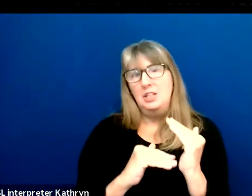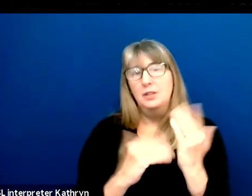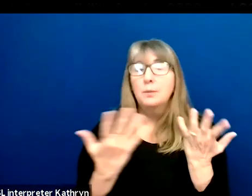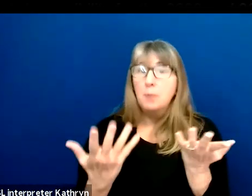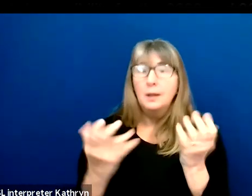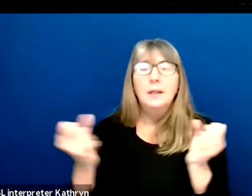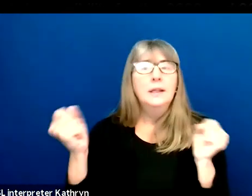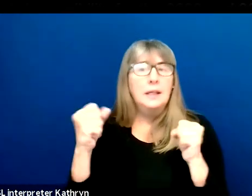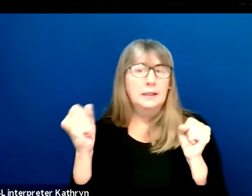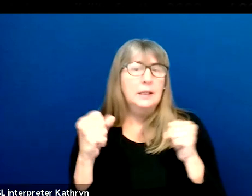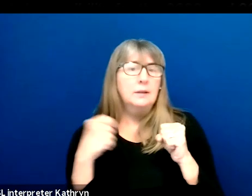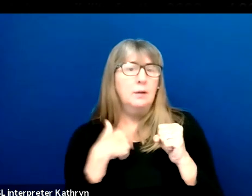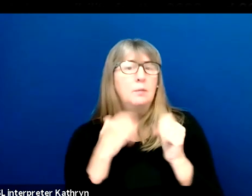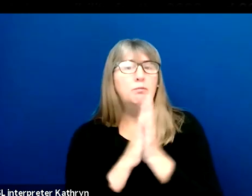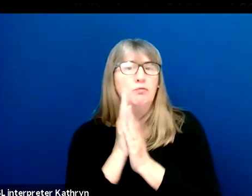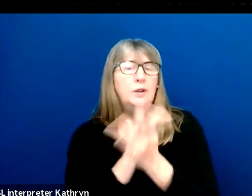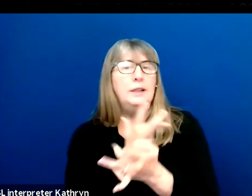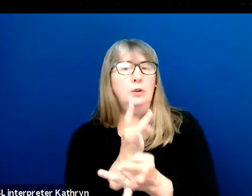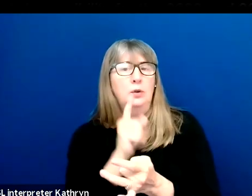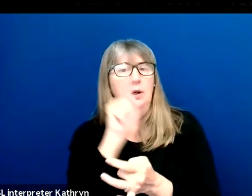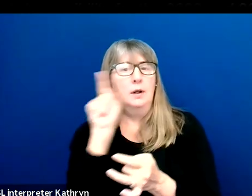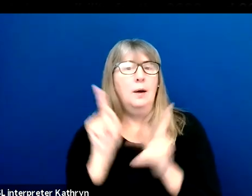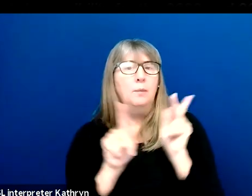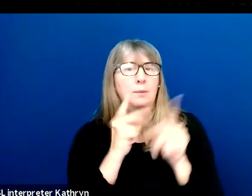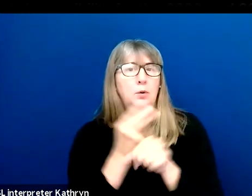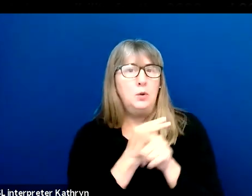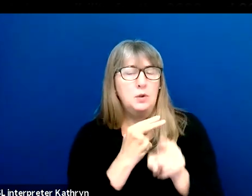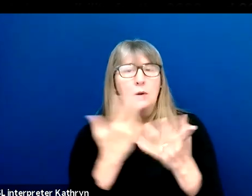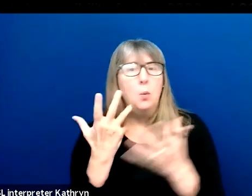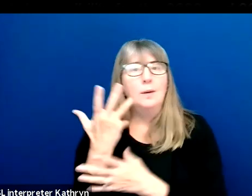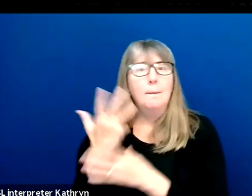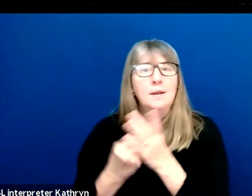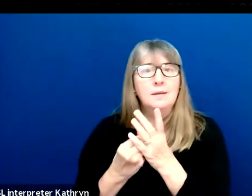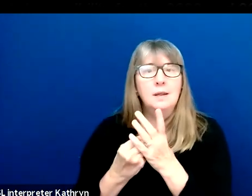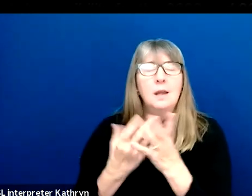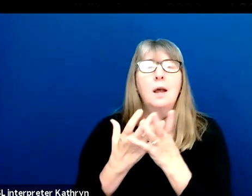yeah, I'm very interested in how people use this and what's missing as much as what people like.